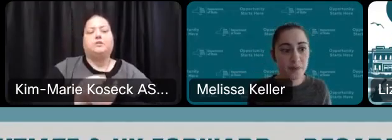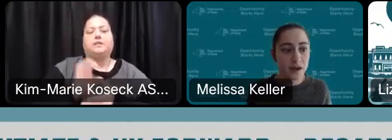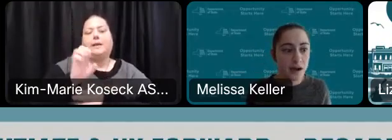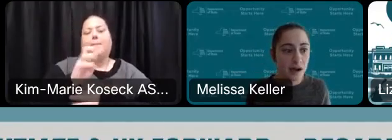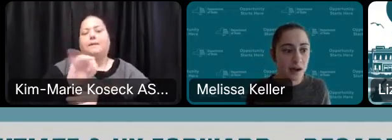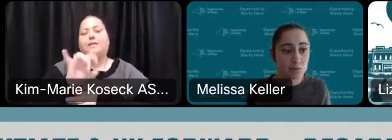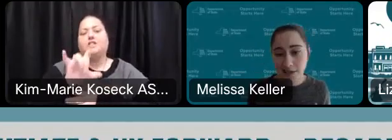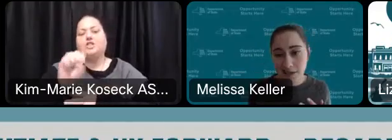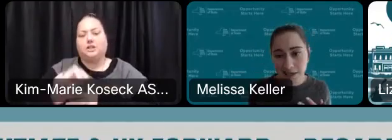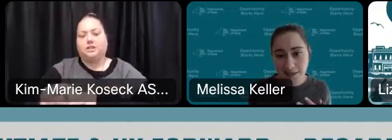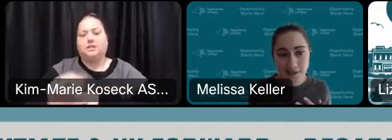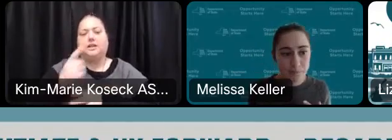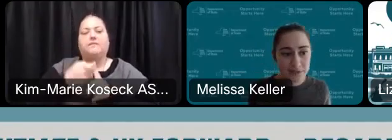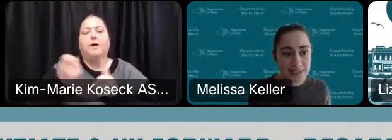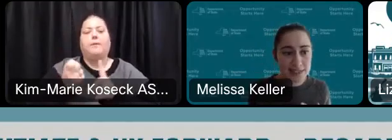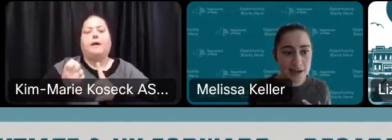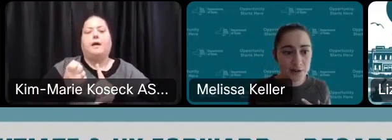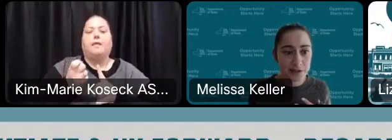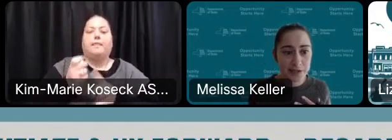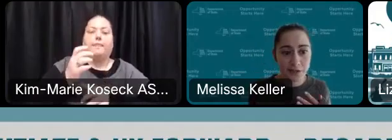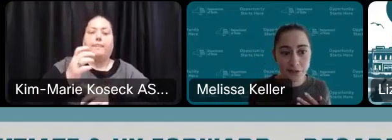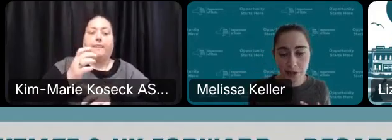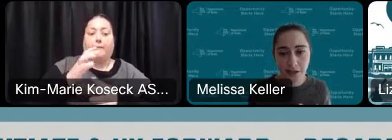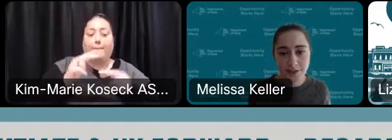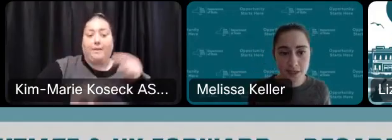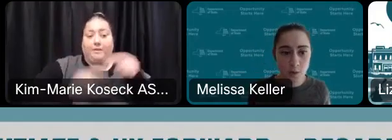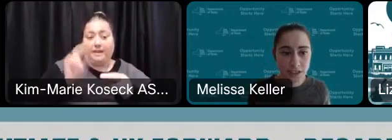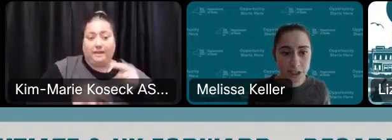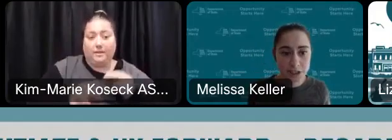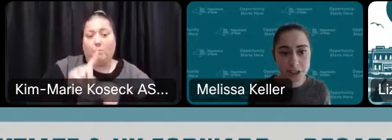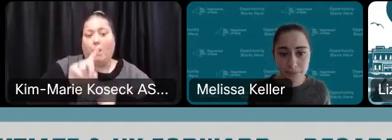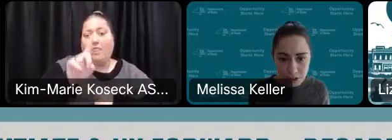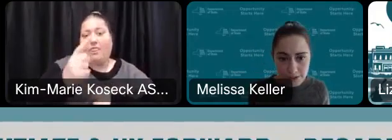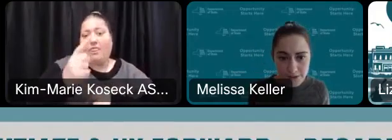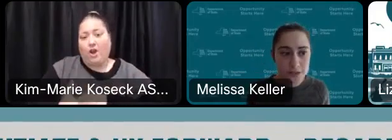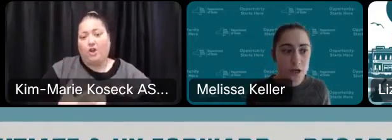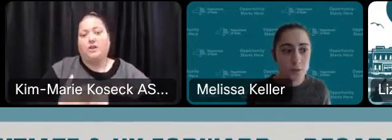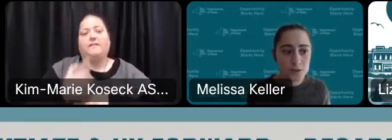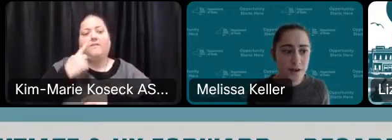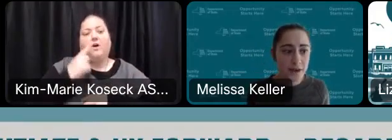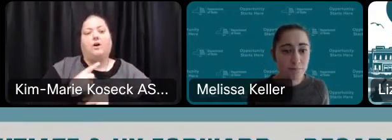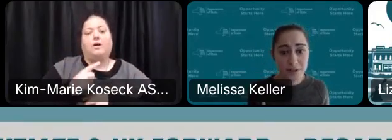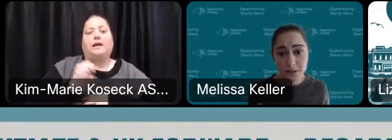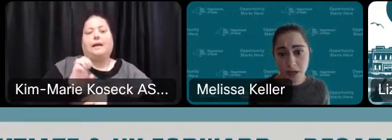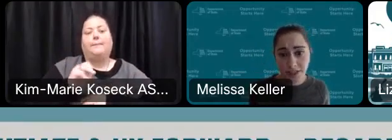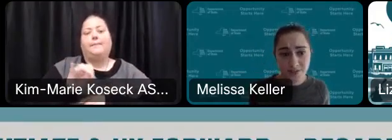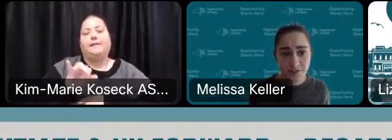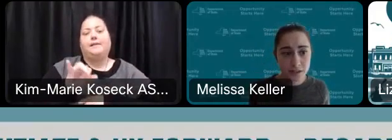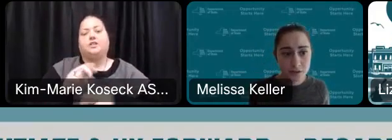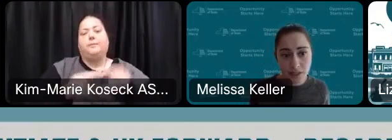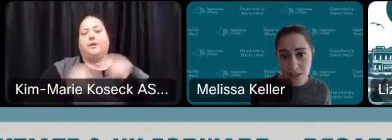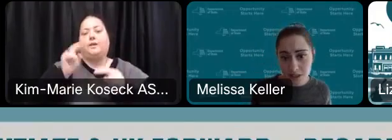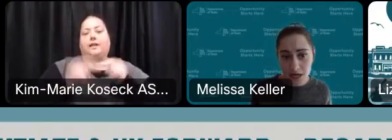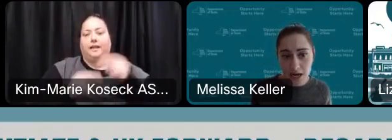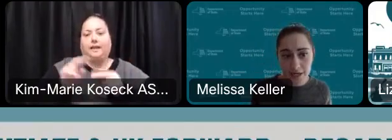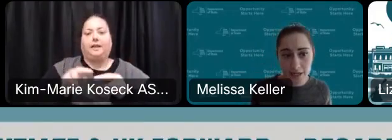building. Recognizing that buildings account for nearly a third of statewide GHG emissions, we saw that building projects funded